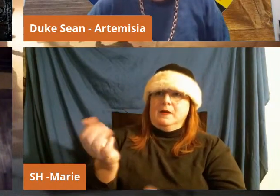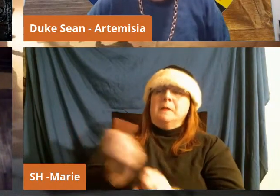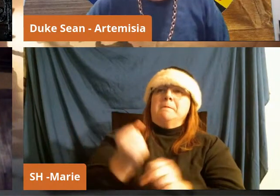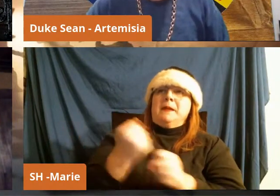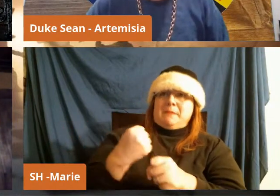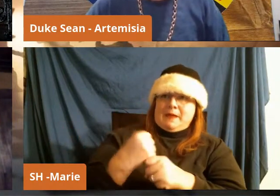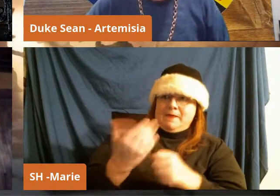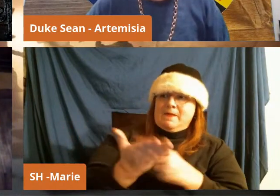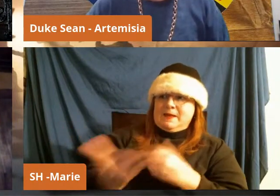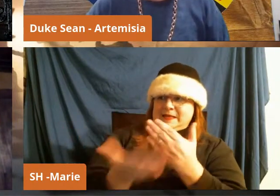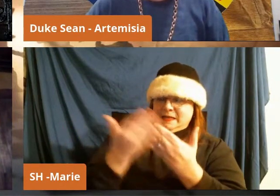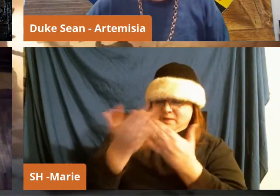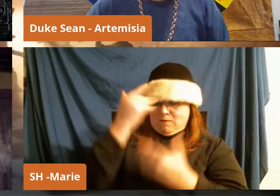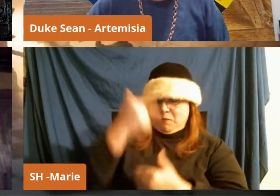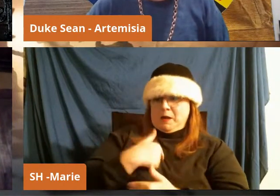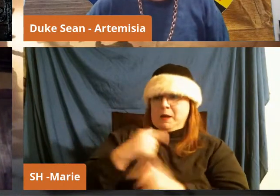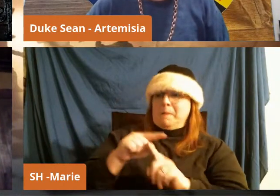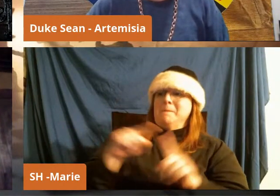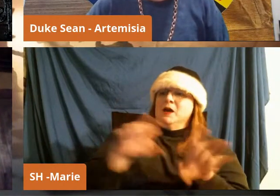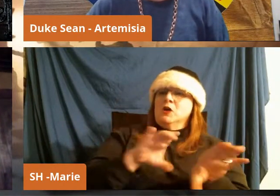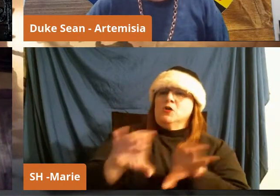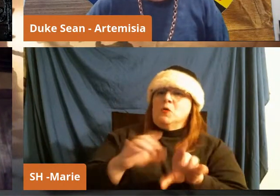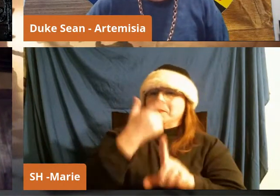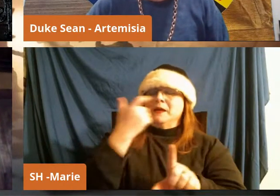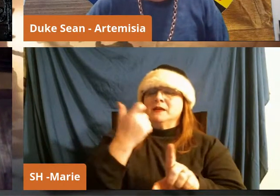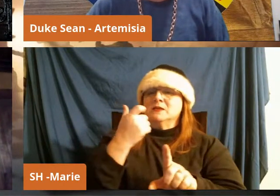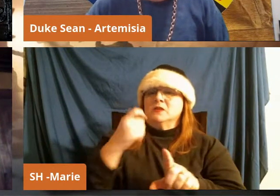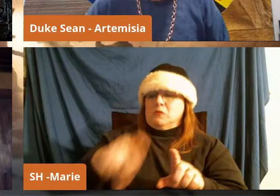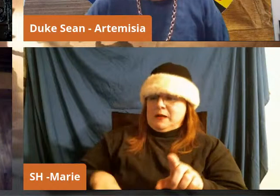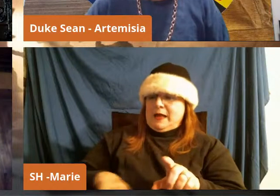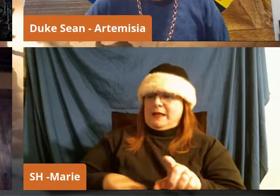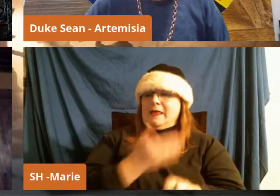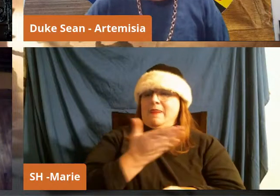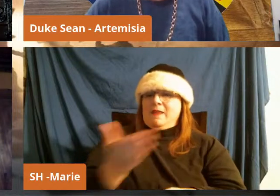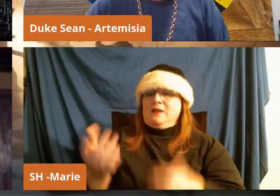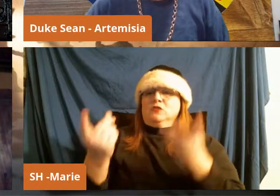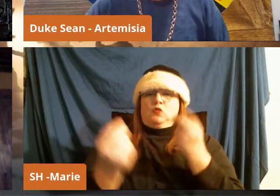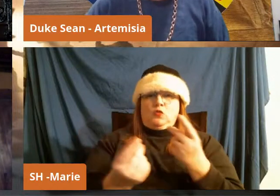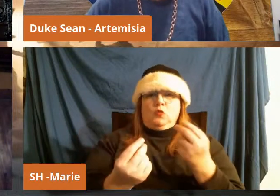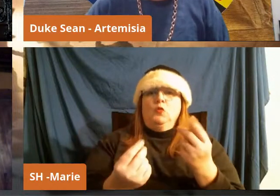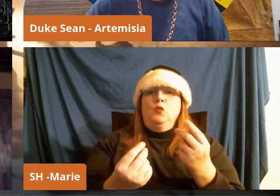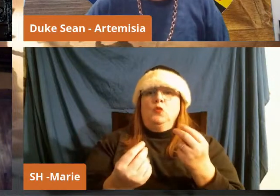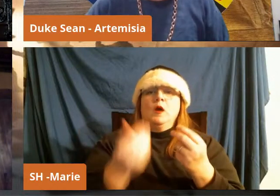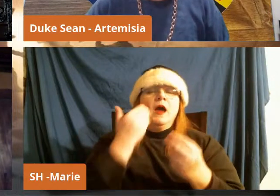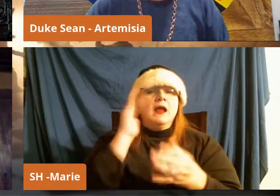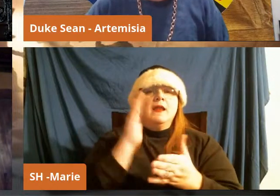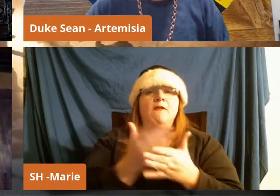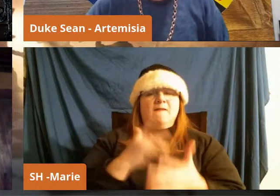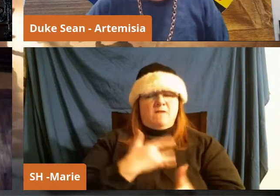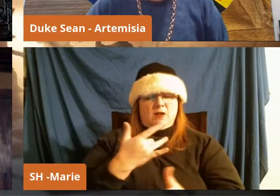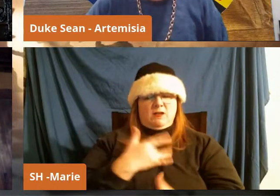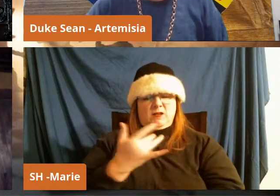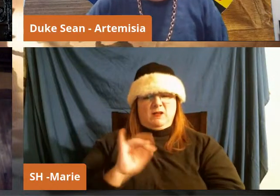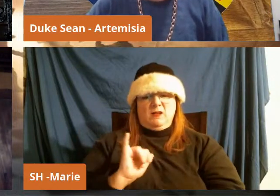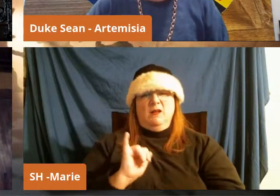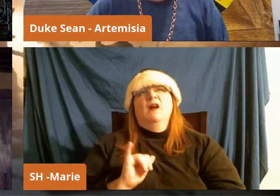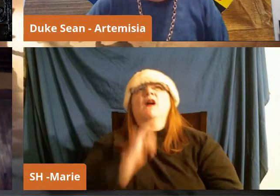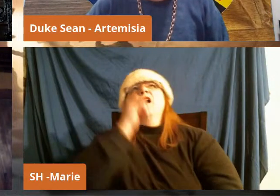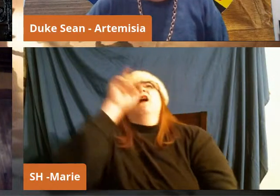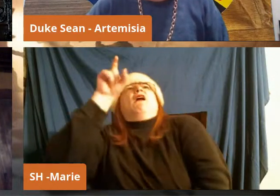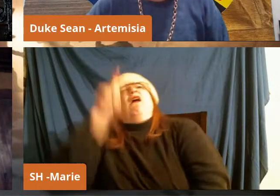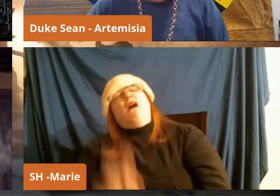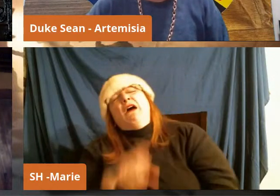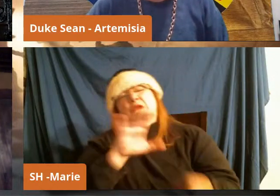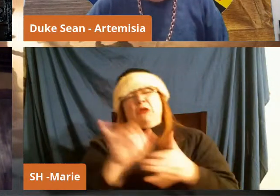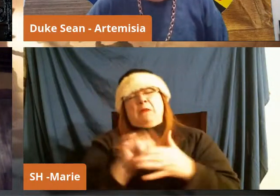things easier. But do them because they are knightly things to do. I never once felt like, oh, I have to do this thing